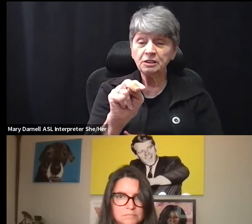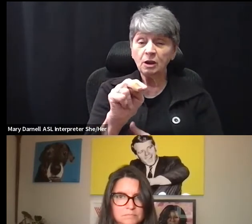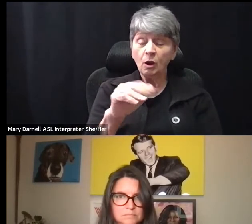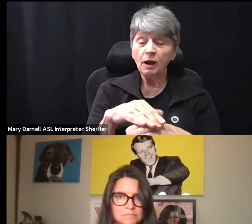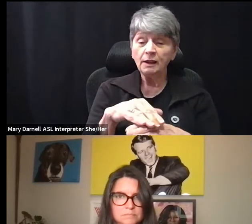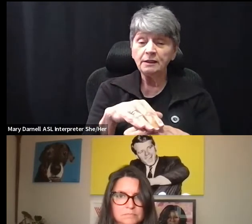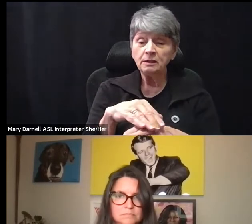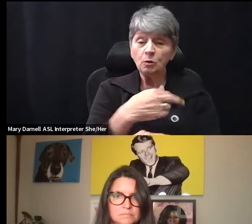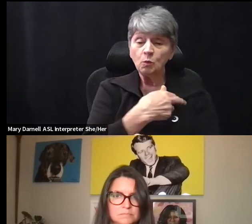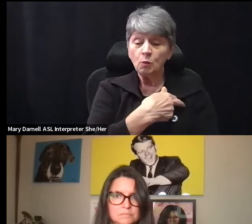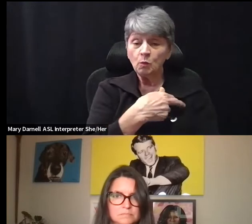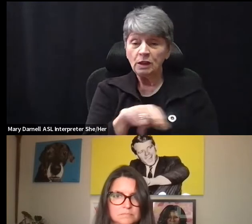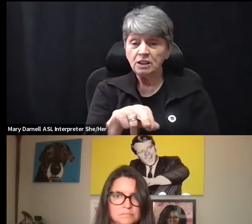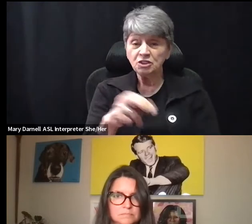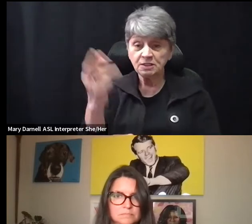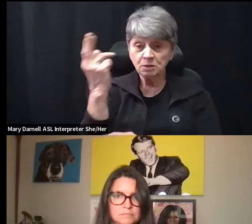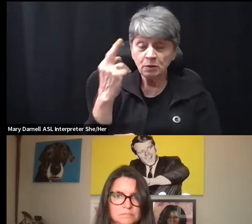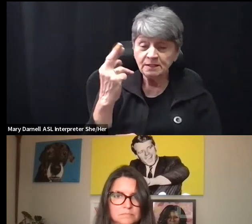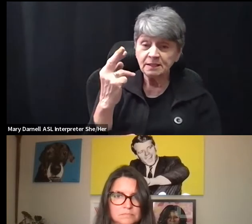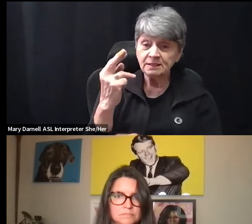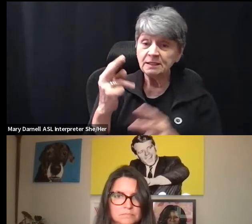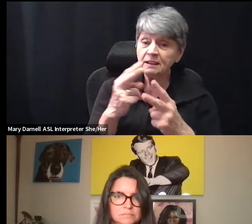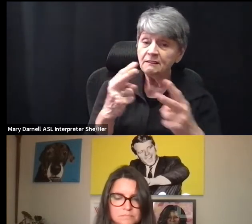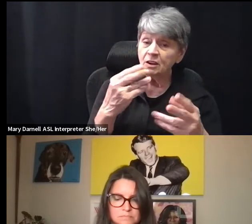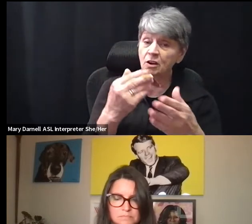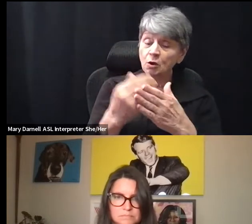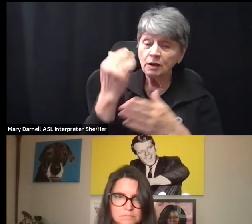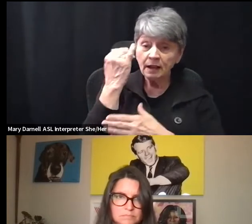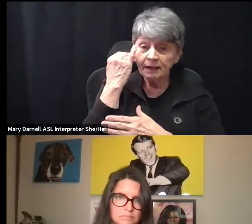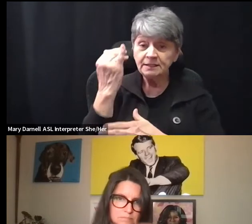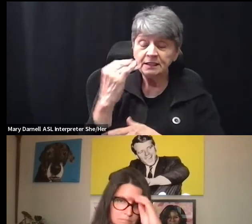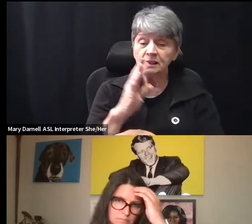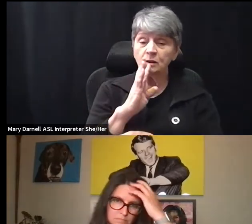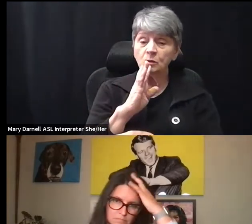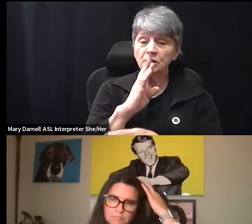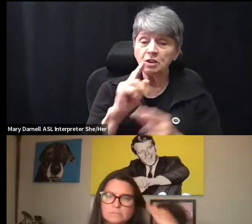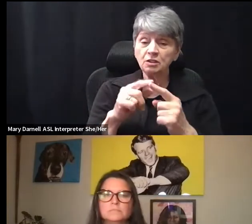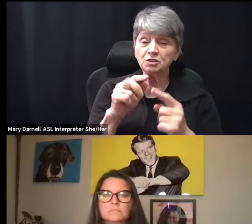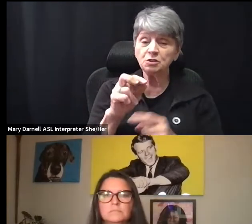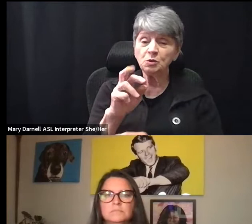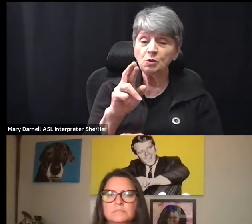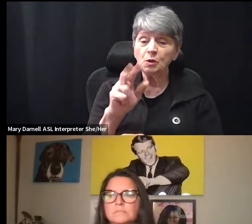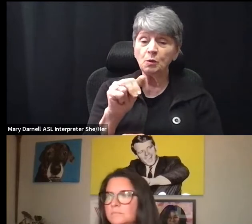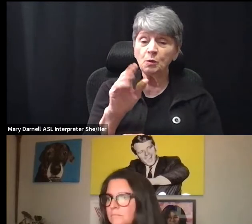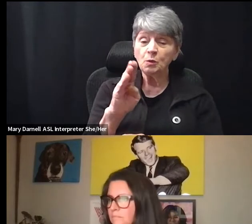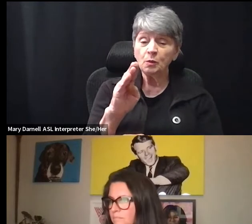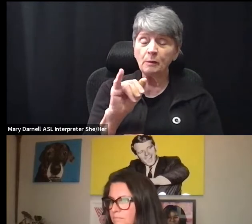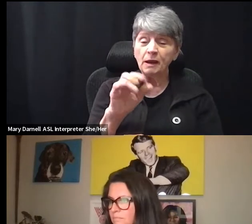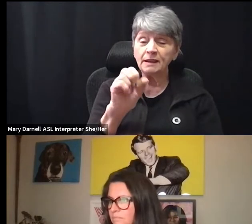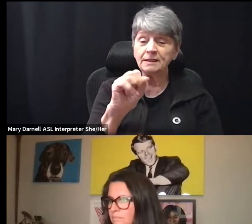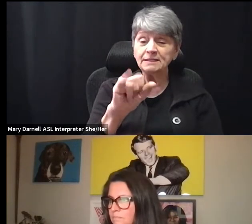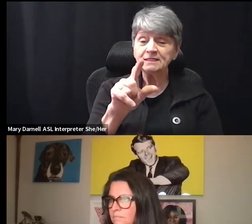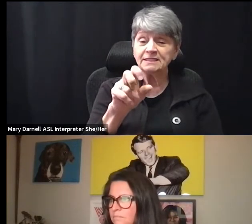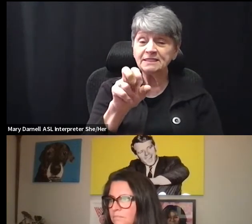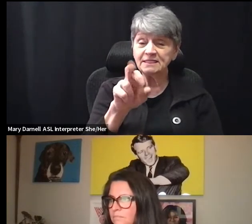So yes, I think that's a very good idea. We actually spoke with Rabbi Barry Silver this morning with our